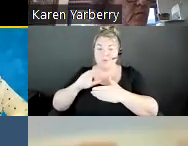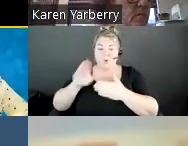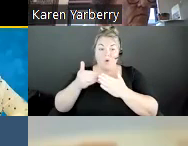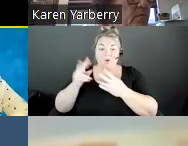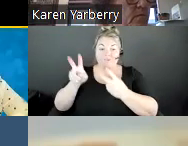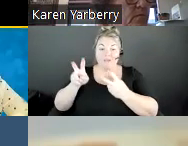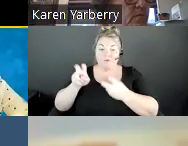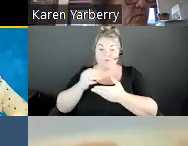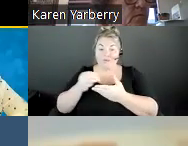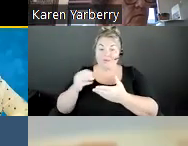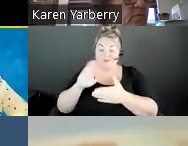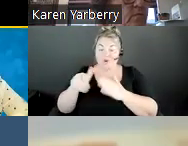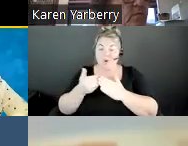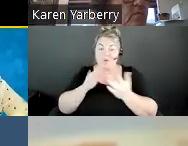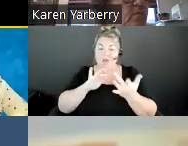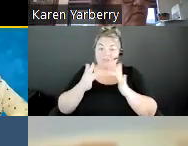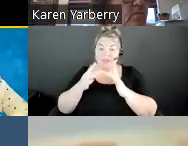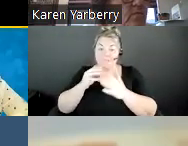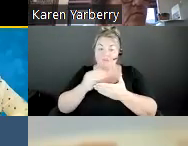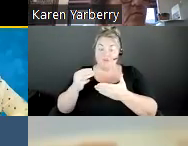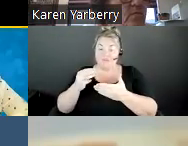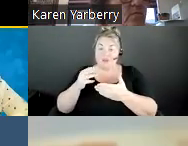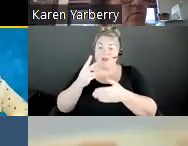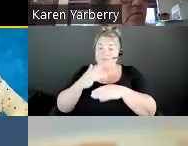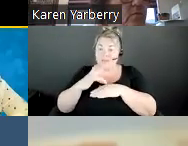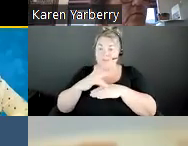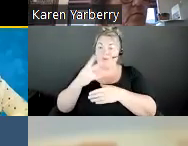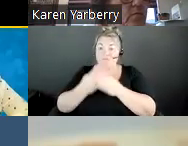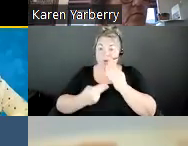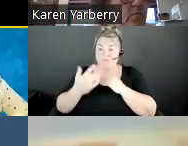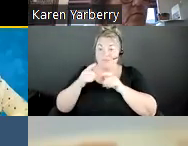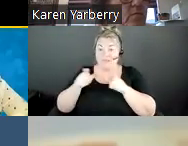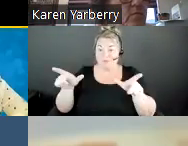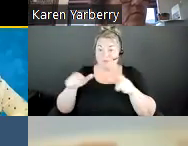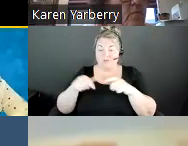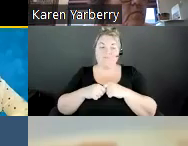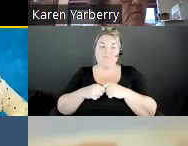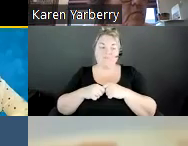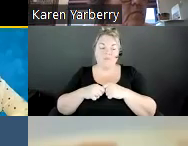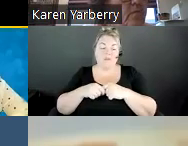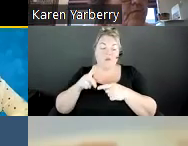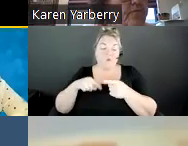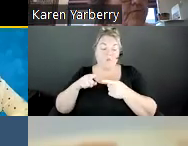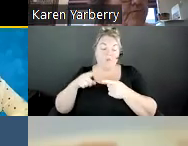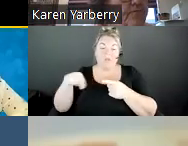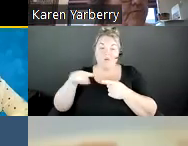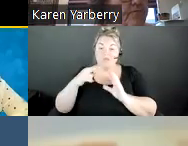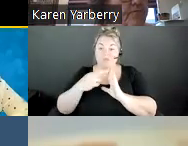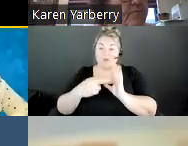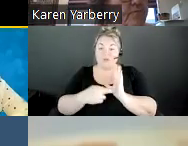materials, all online materials are available in both languages. Once you've registered